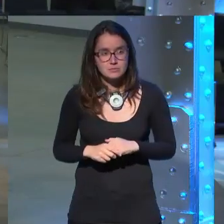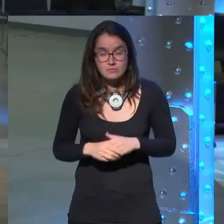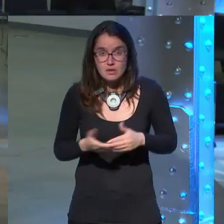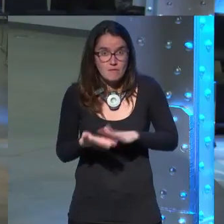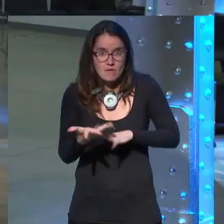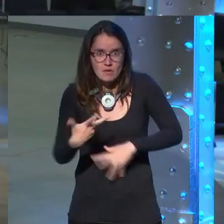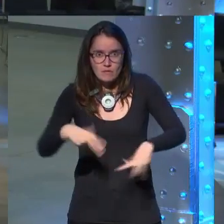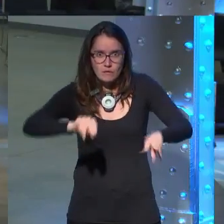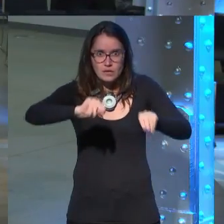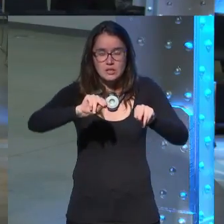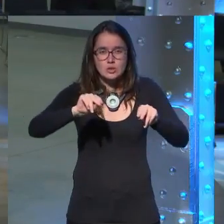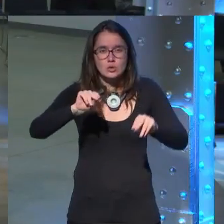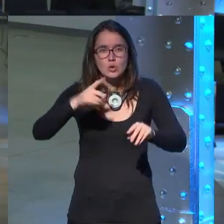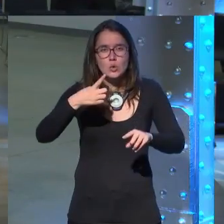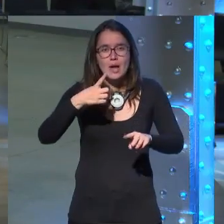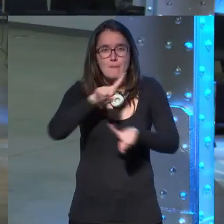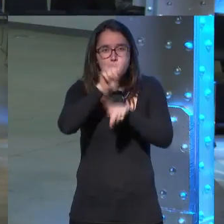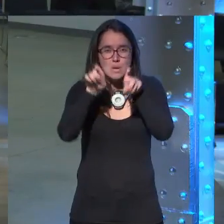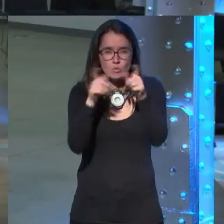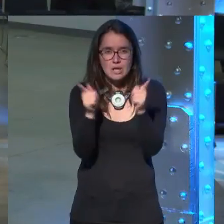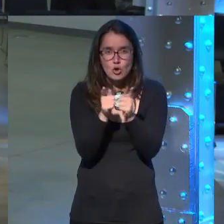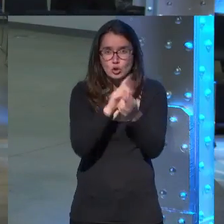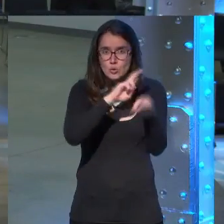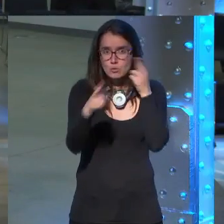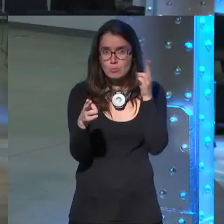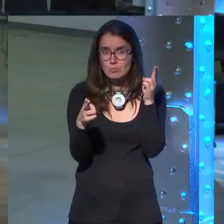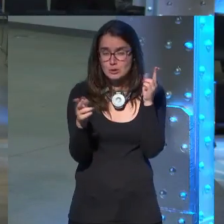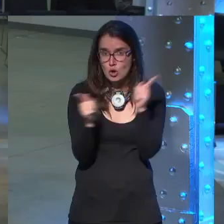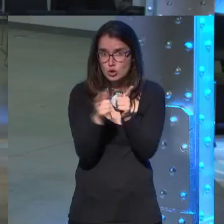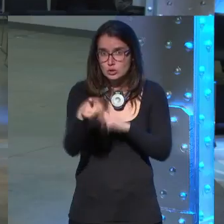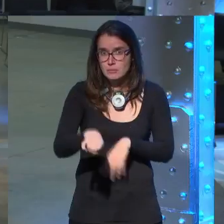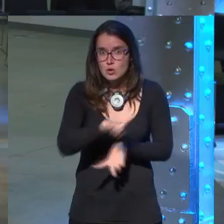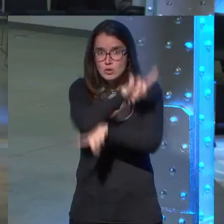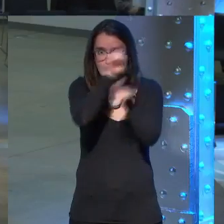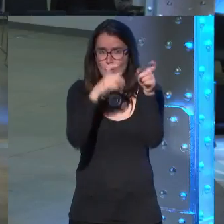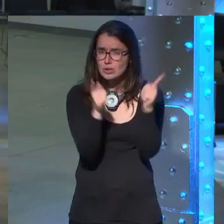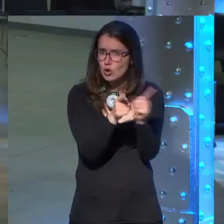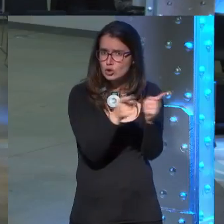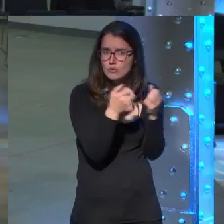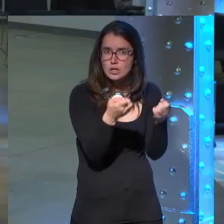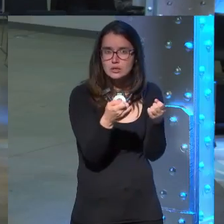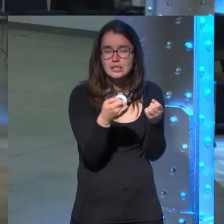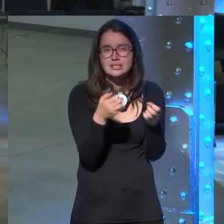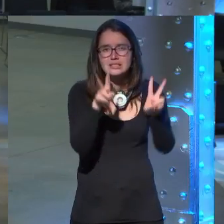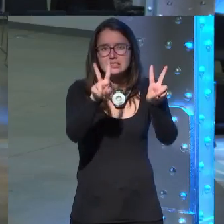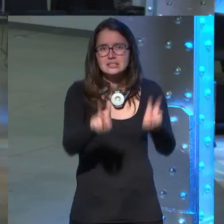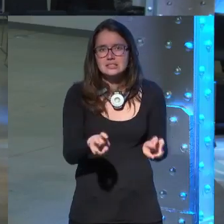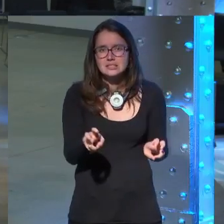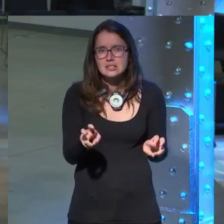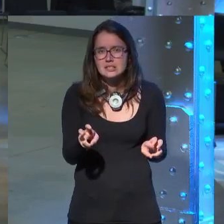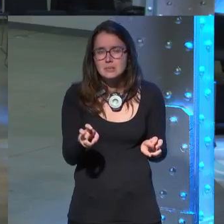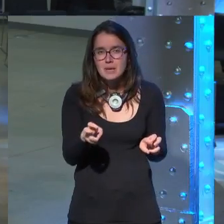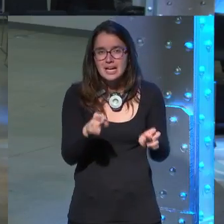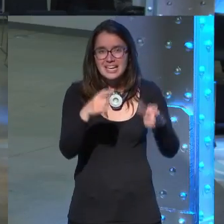I think that we have to finish, but we'll make a very brief question and a brief answer, okay? It's a very